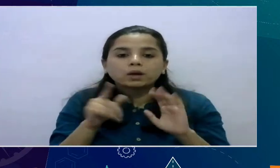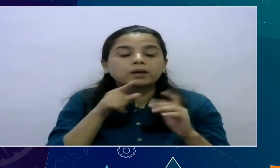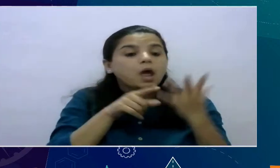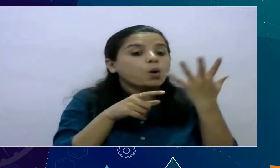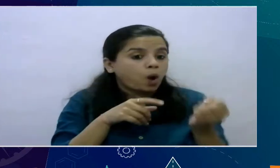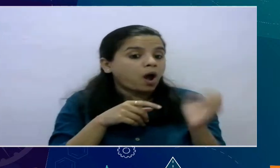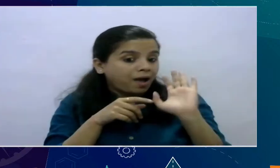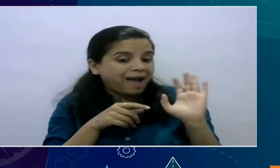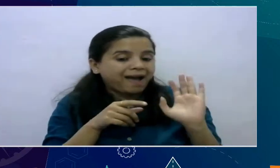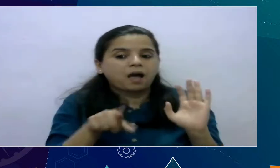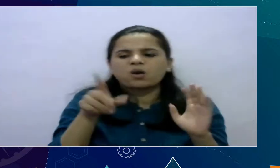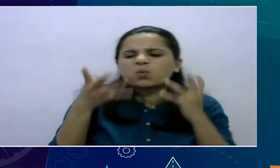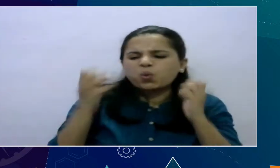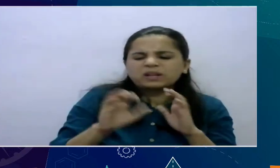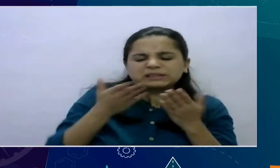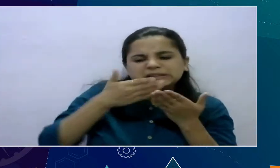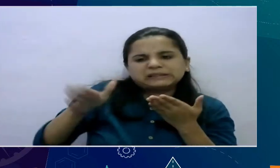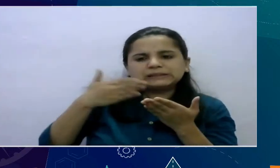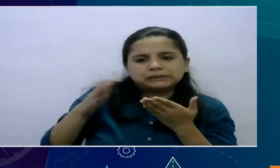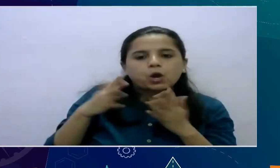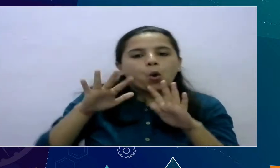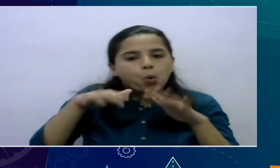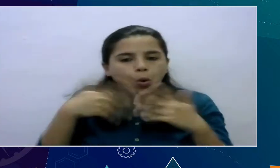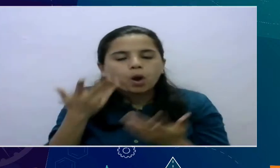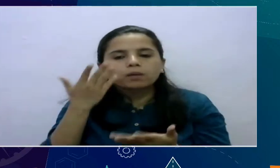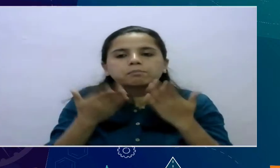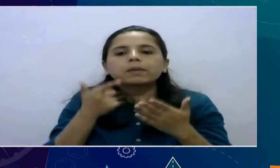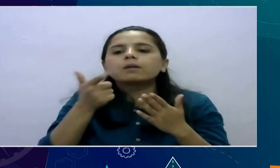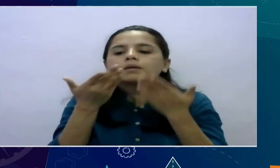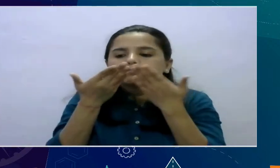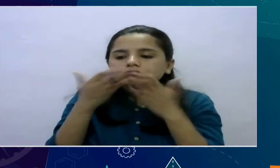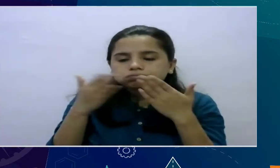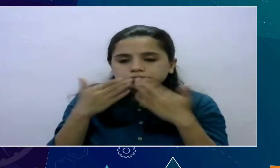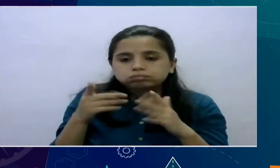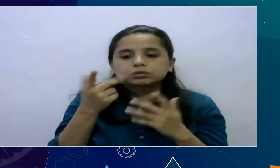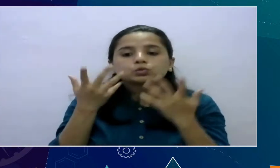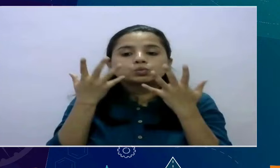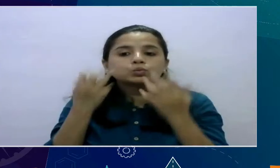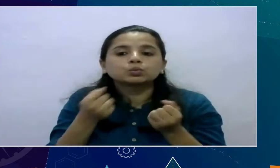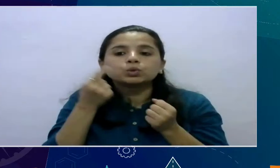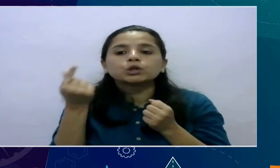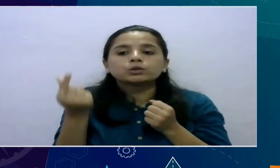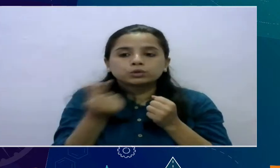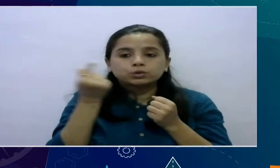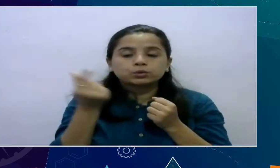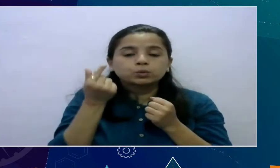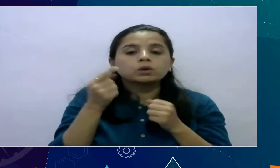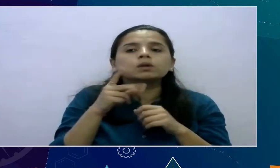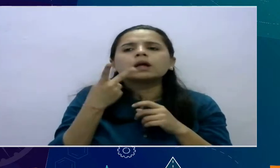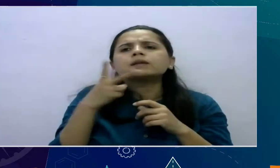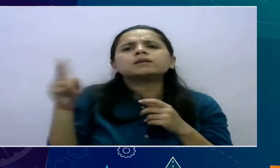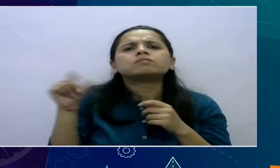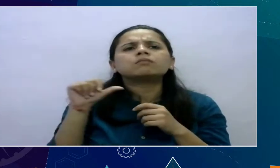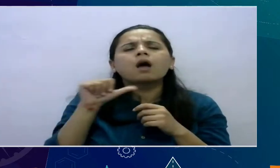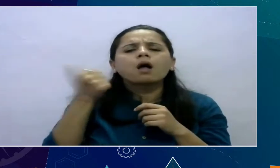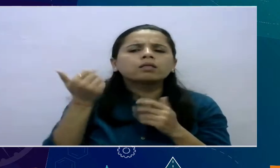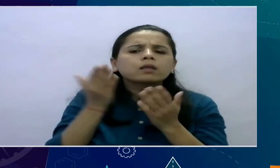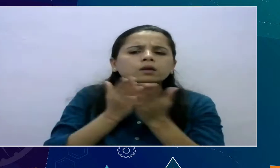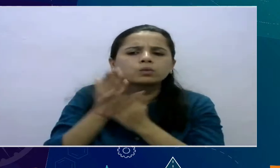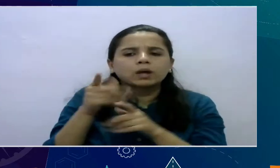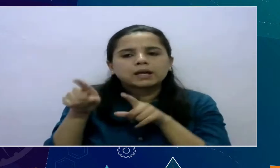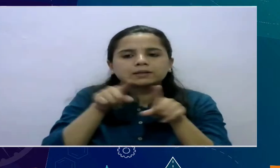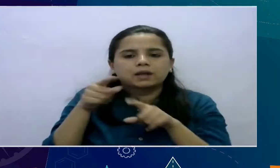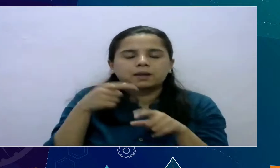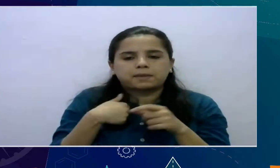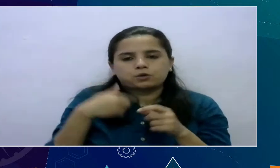things. Or you may be separating things in order to use the components in a different way. Like for instance, if I'm churning